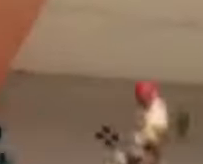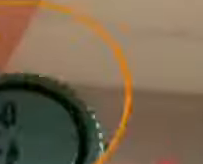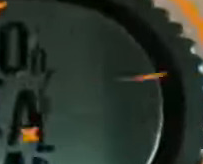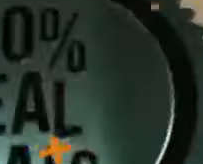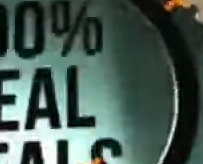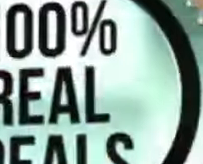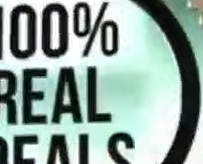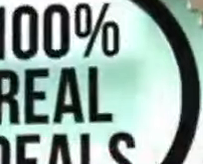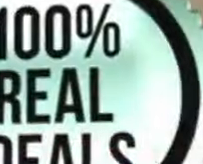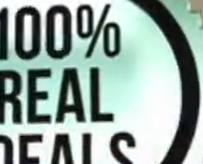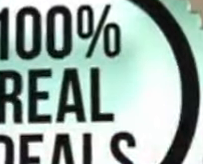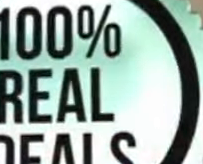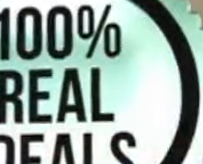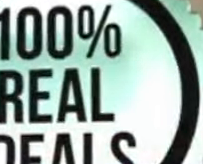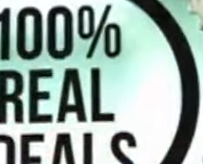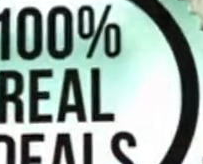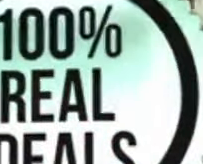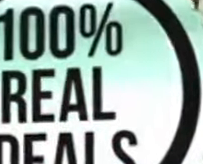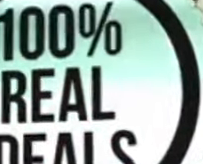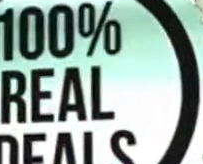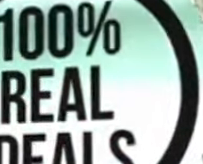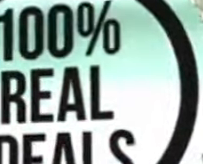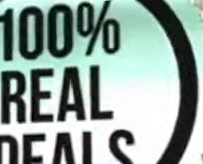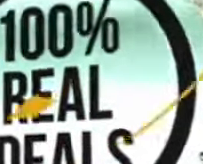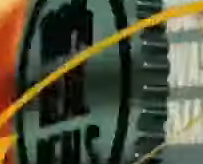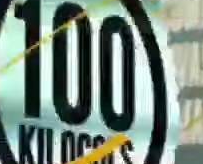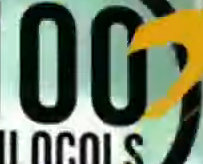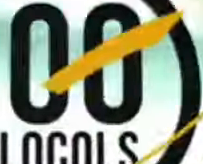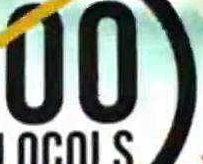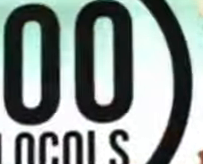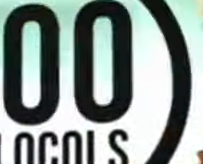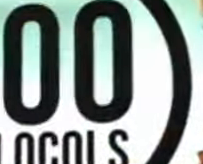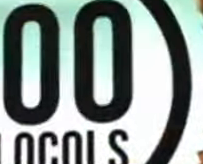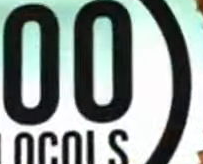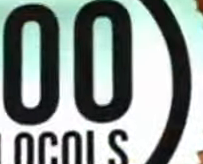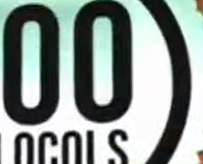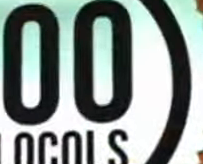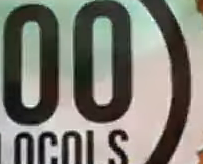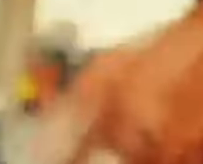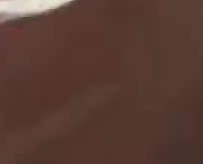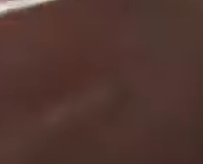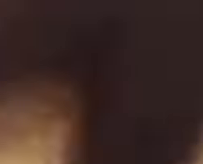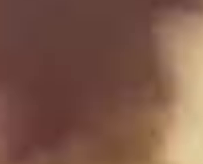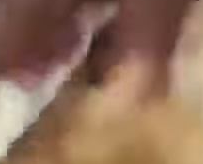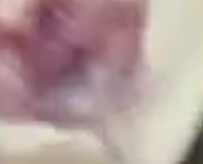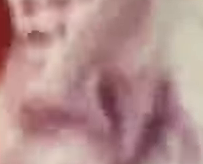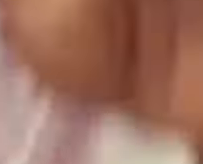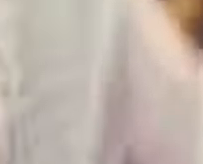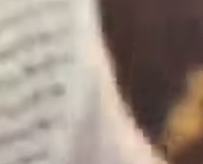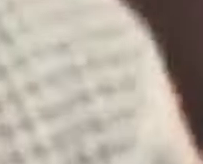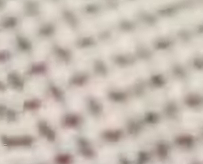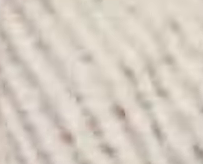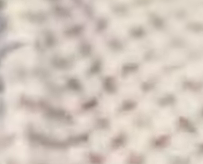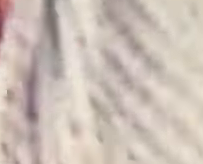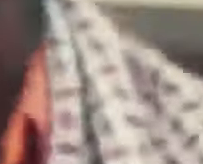katika at 100% Kikweli offers at the 100 Naivas Kiloko.